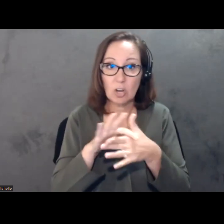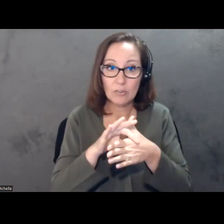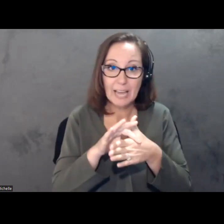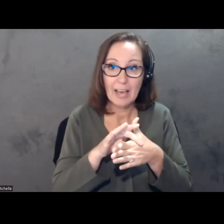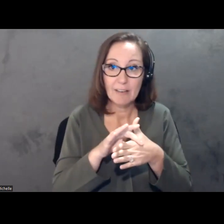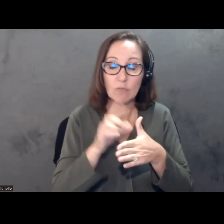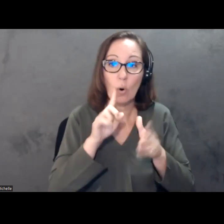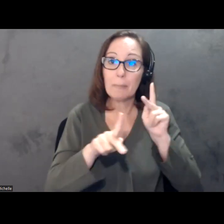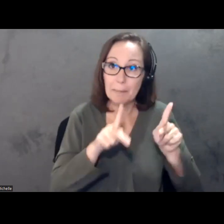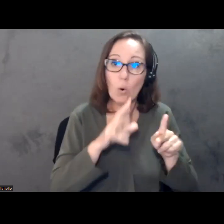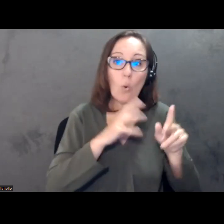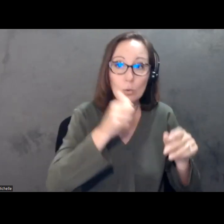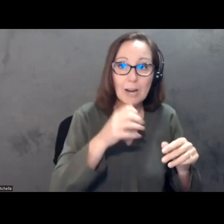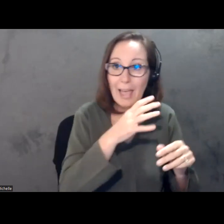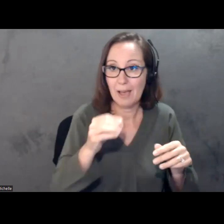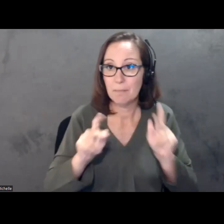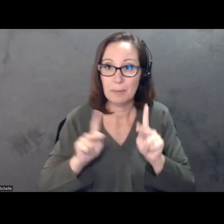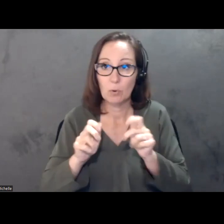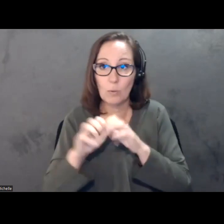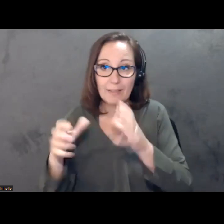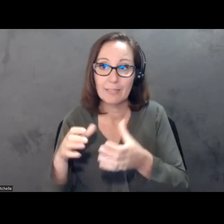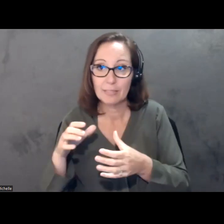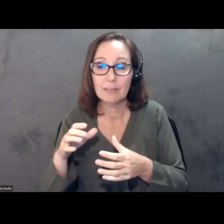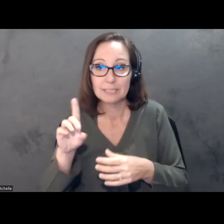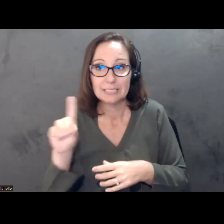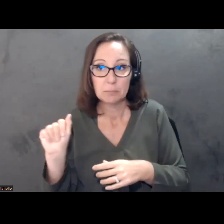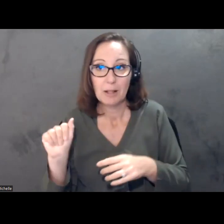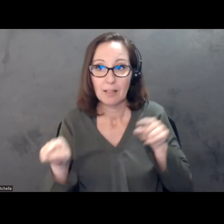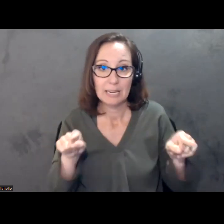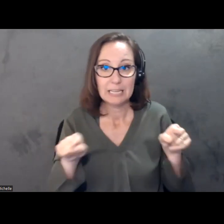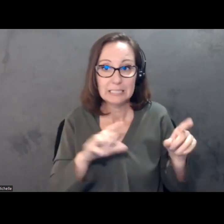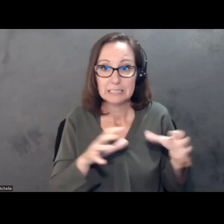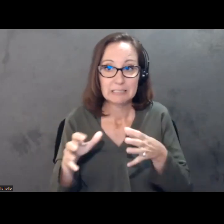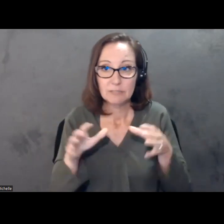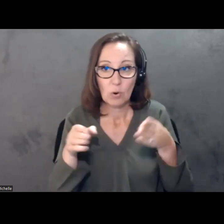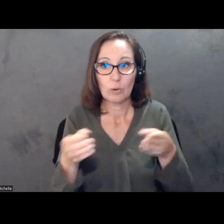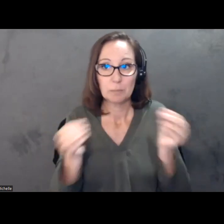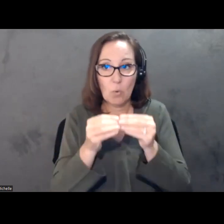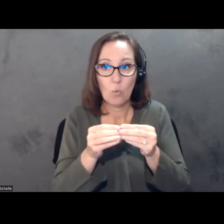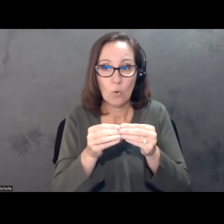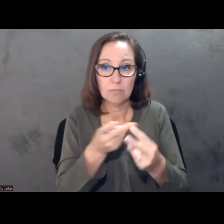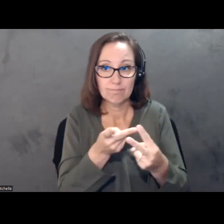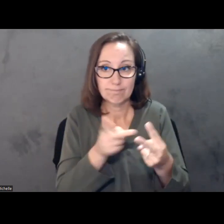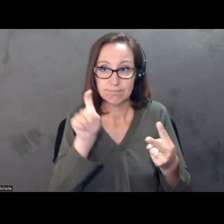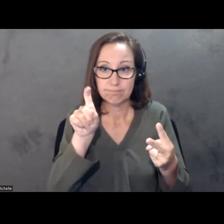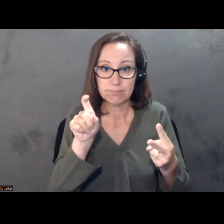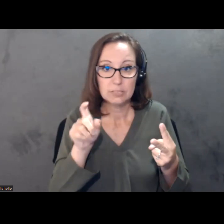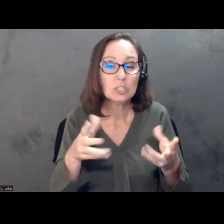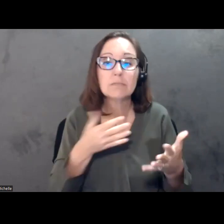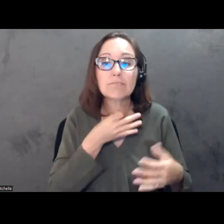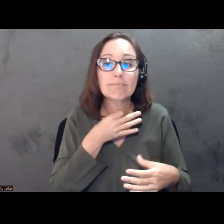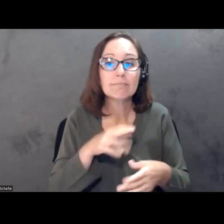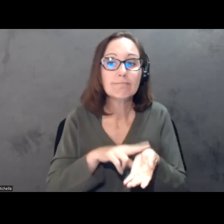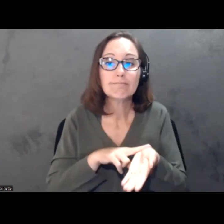disabilities? You know, it's a, mark yes or no. We just kind of want to take a little bit of information on what